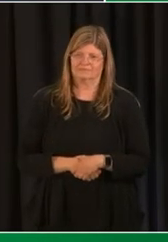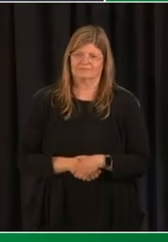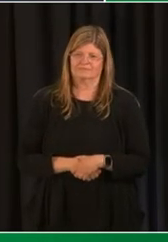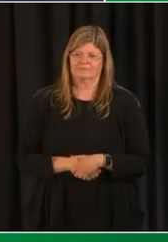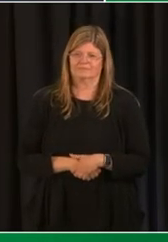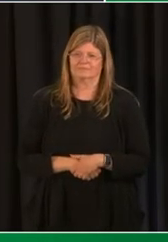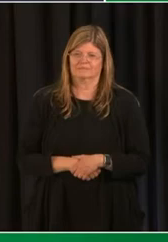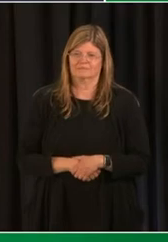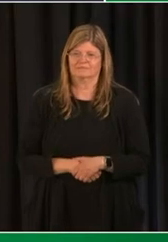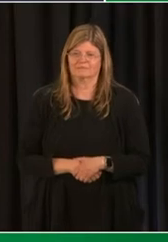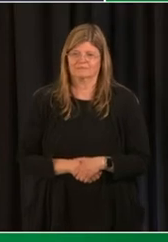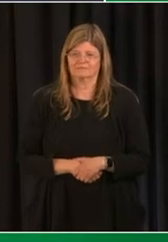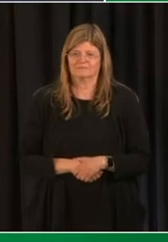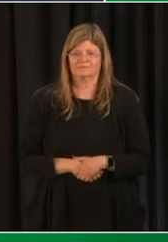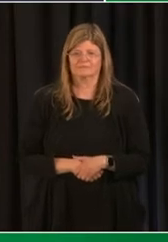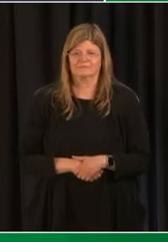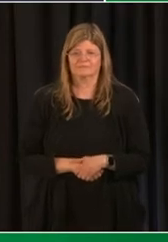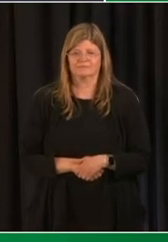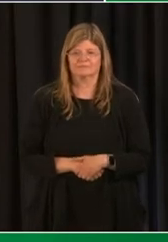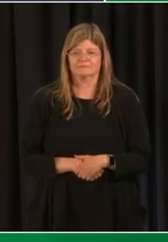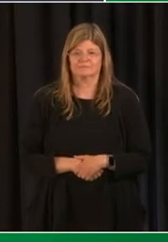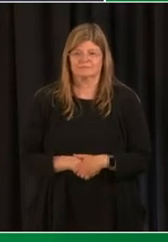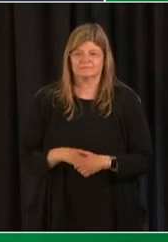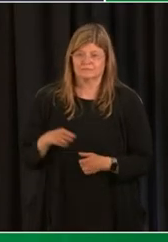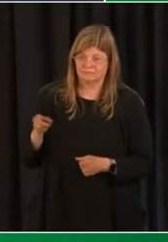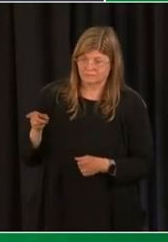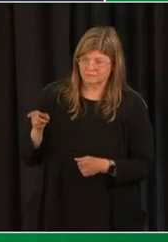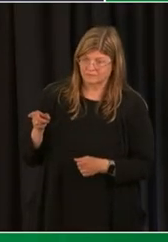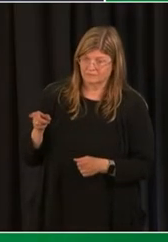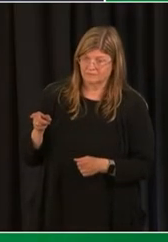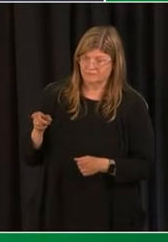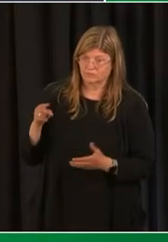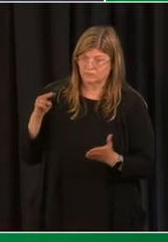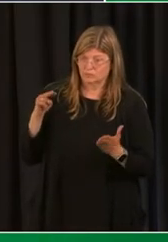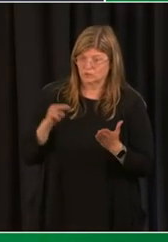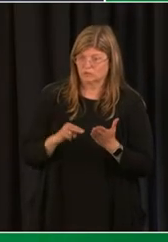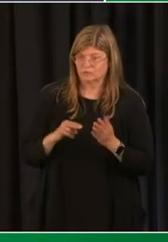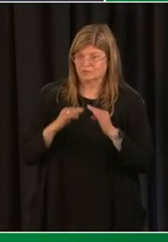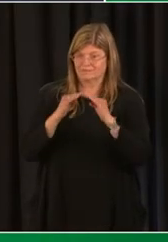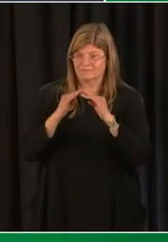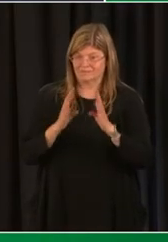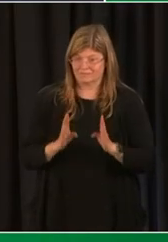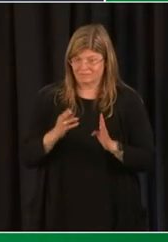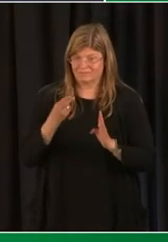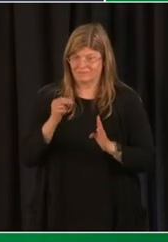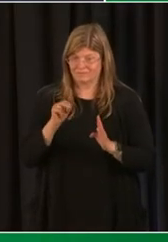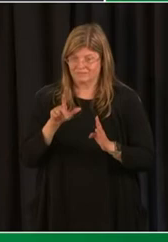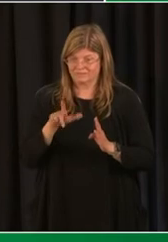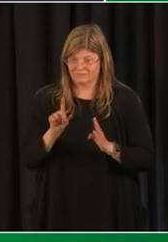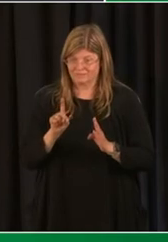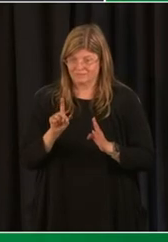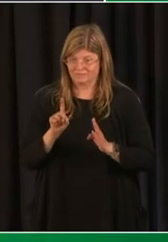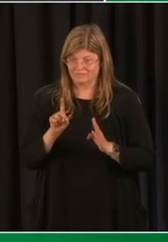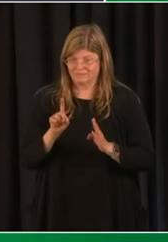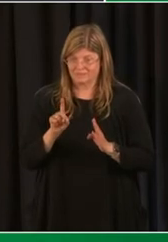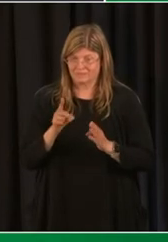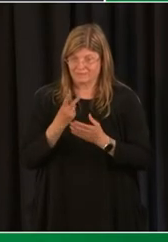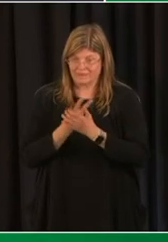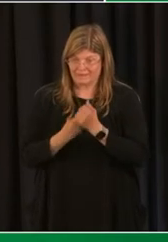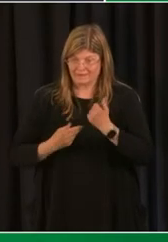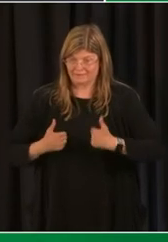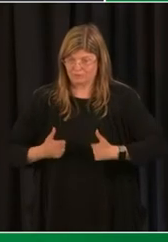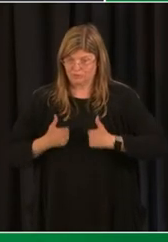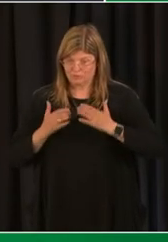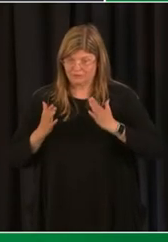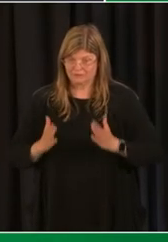I think Director Zongler is going to. So we would. Thank you, Timothy. So we would look at the household. So we would look at both tenants,